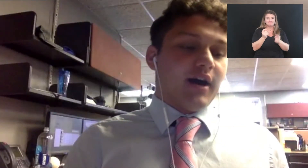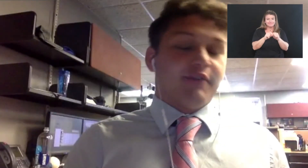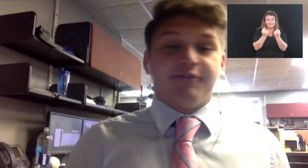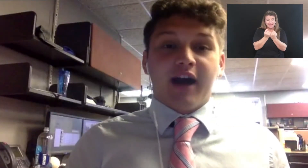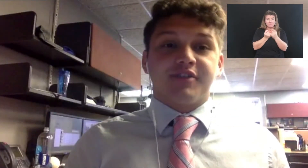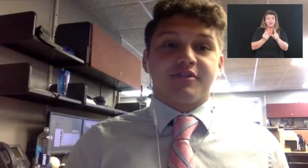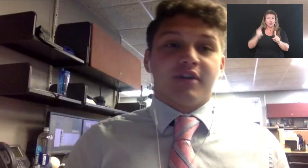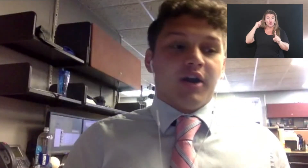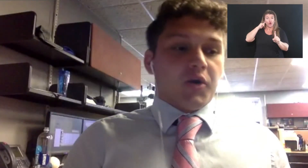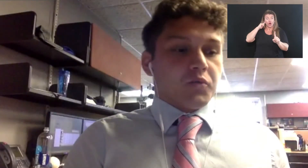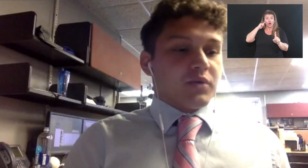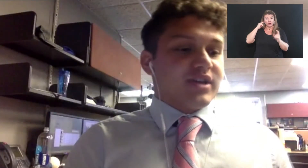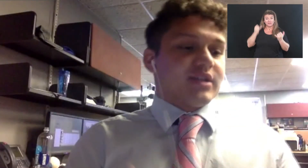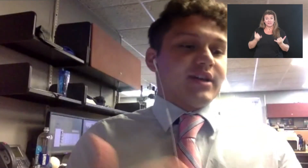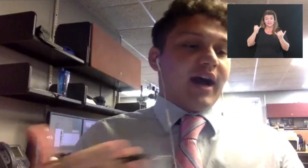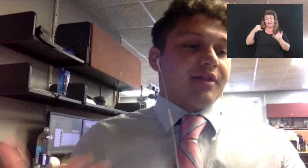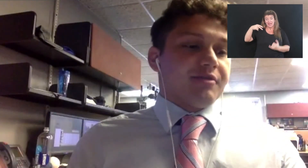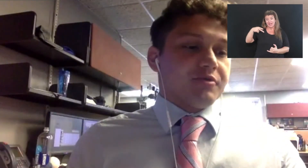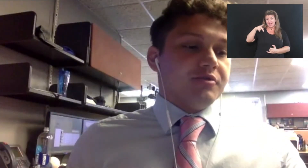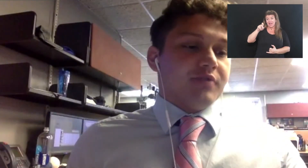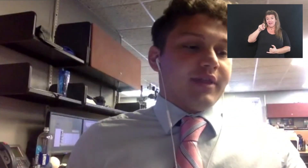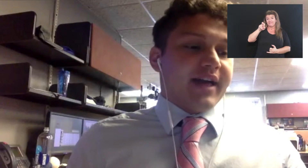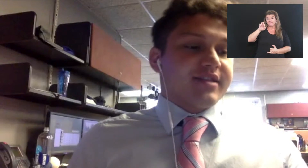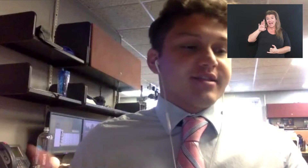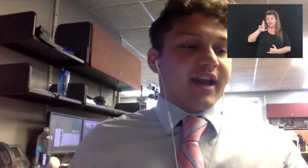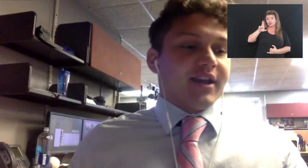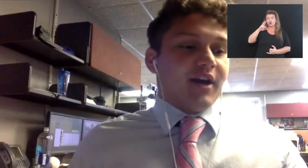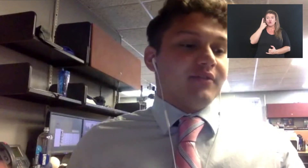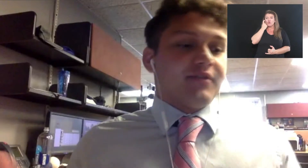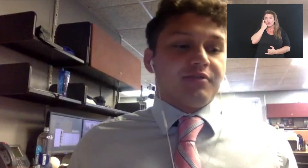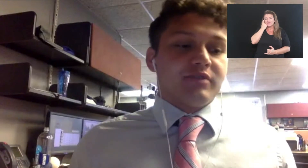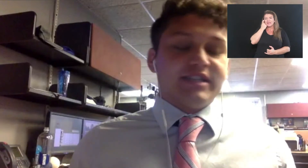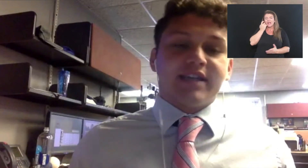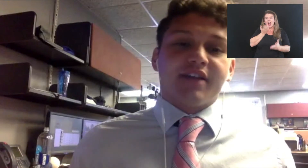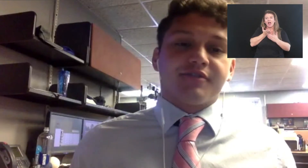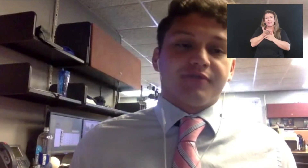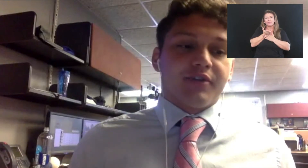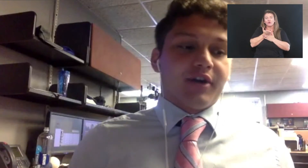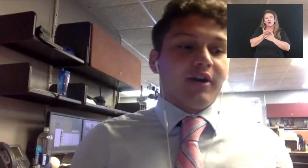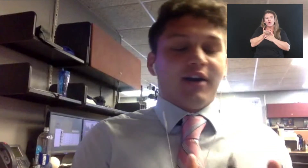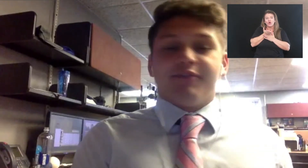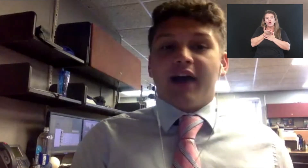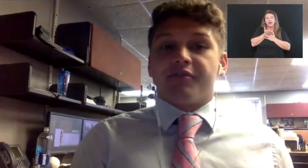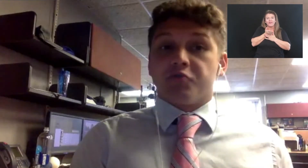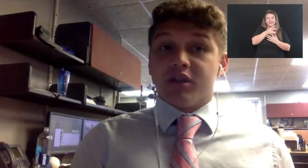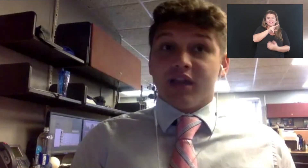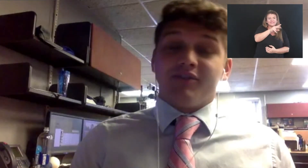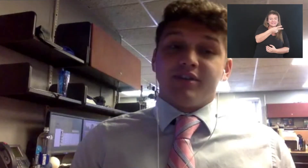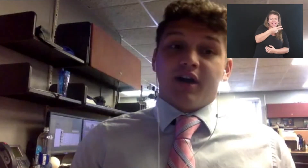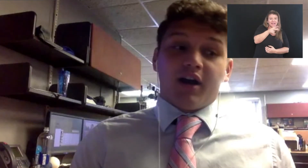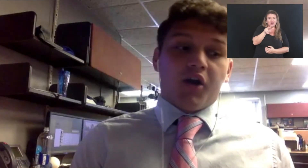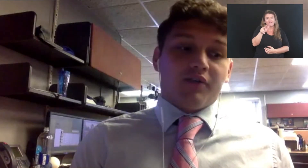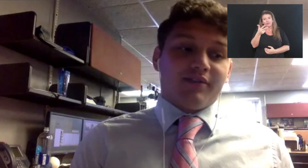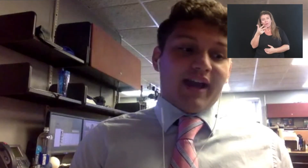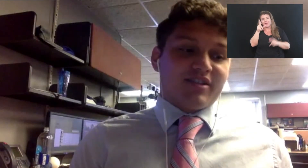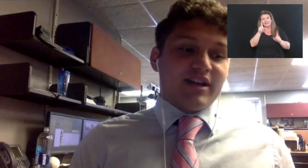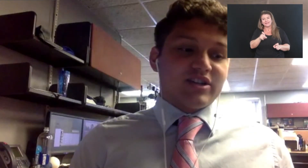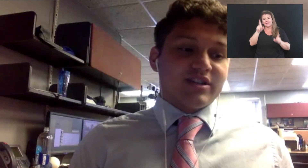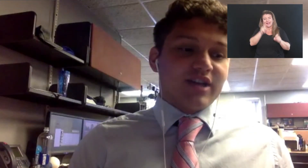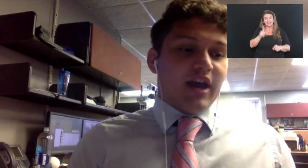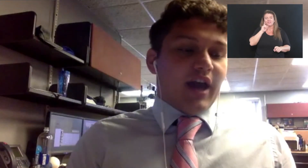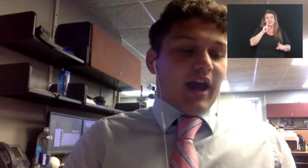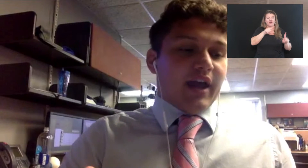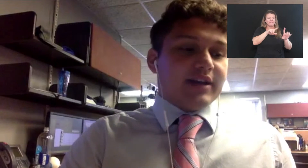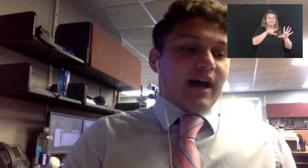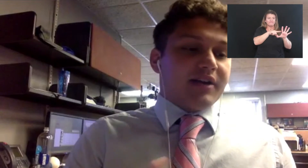today, Pfizer recently got through that second of 3 tests for their 5 through 11 COVID